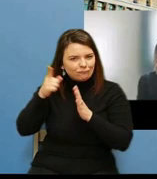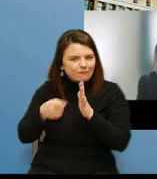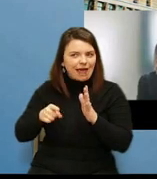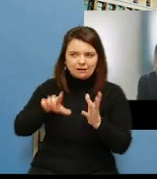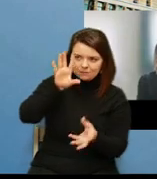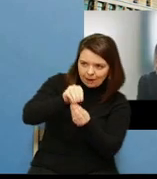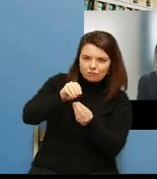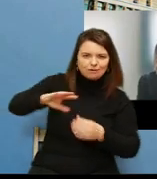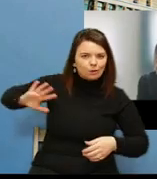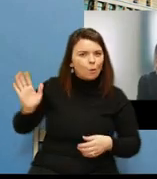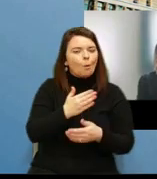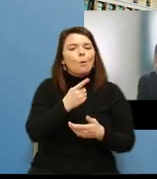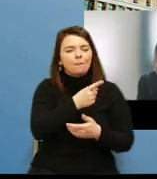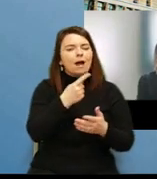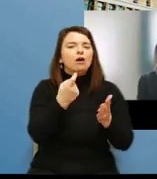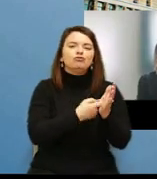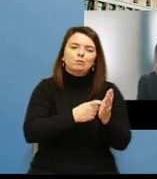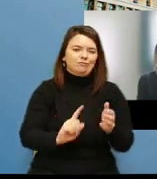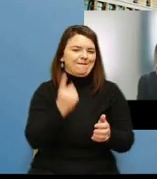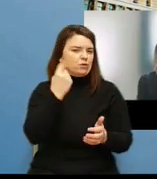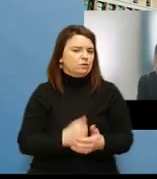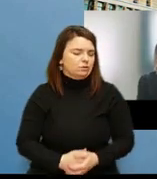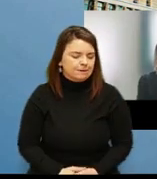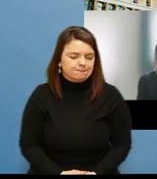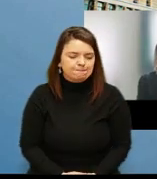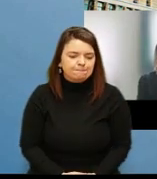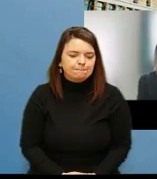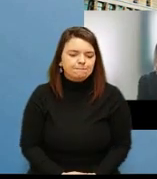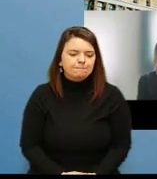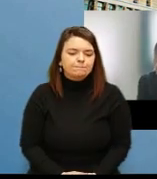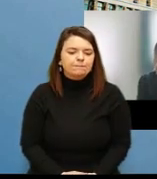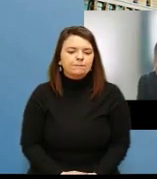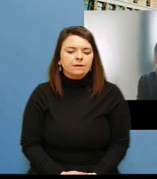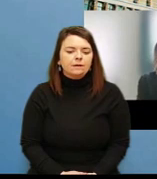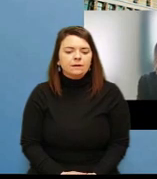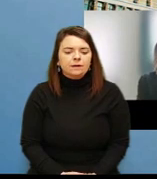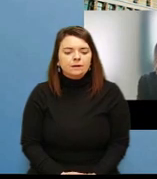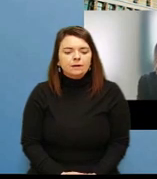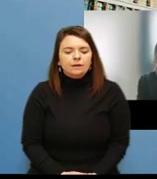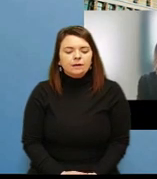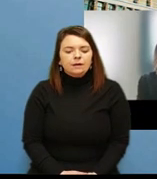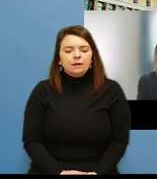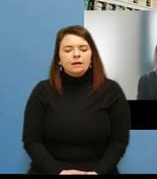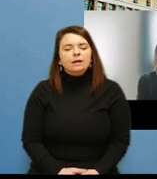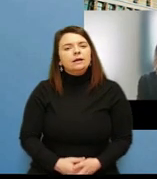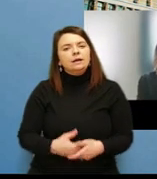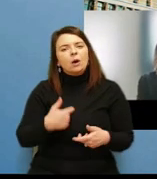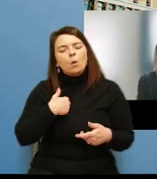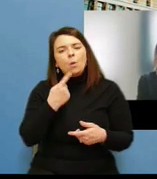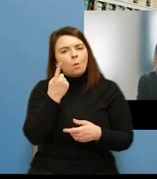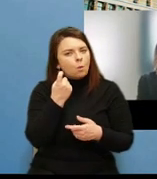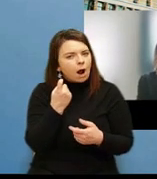moment, because then you can sort of reflect on everything they've heard. But I'll go to Rosemary first. Yeah,